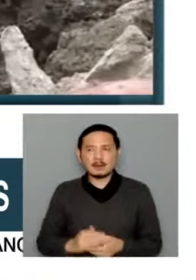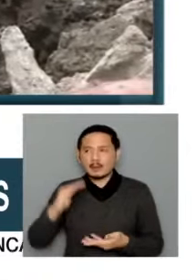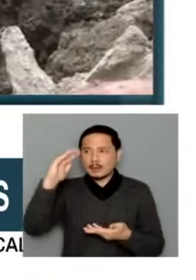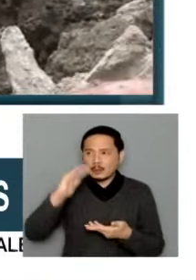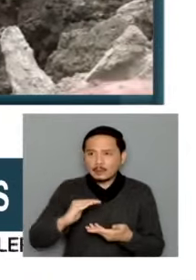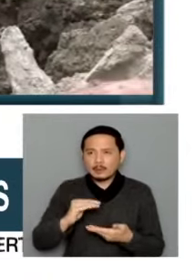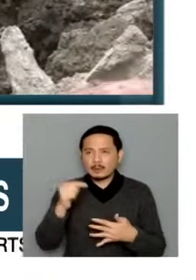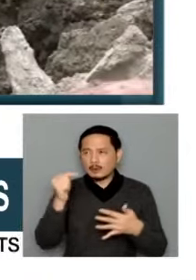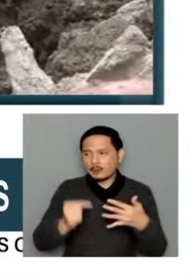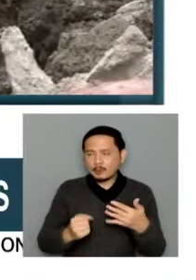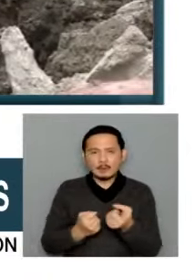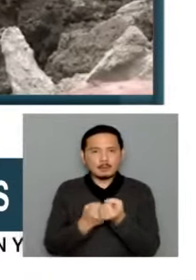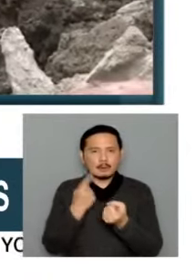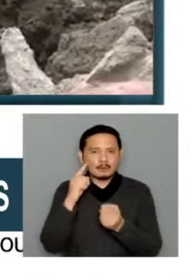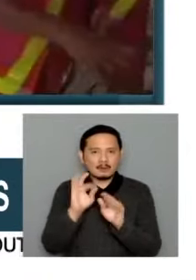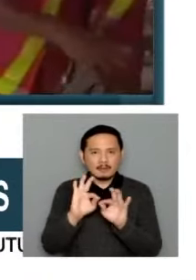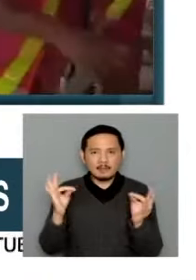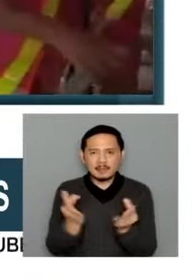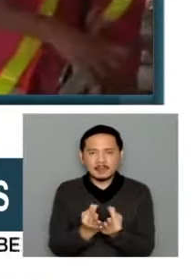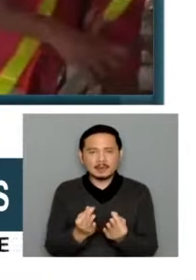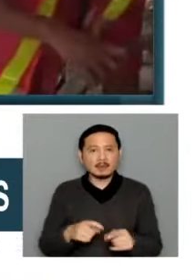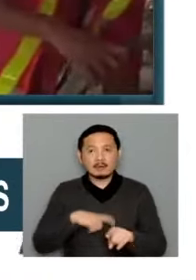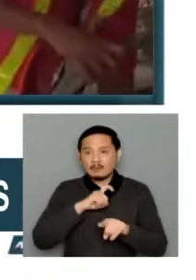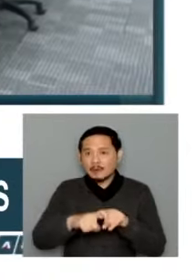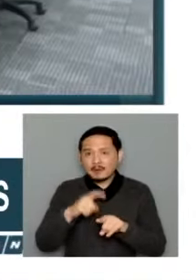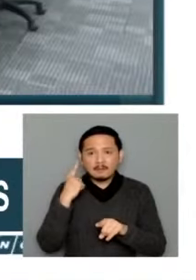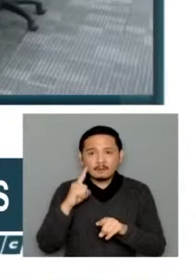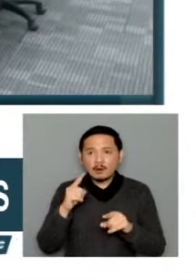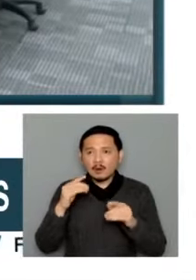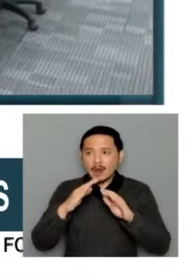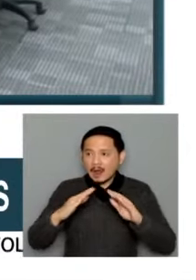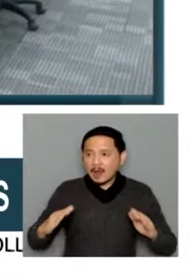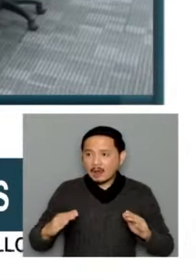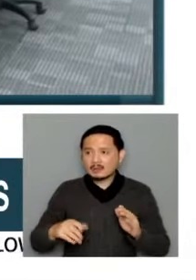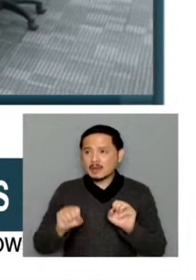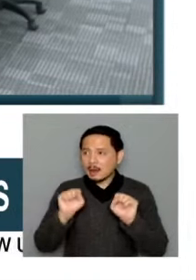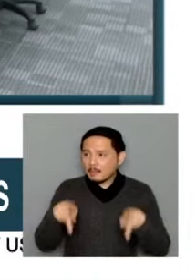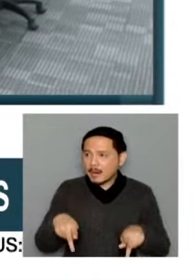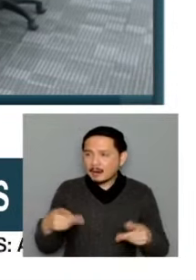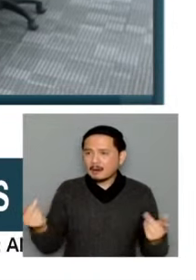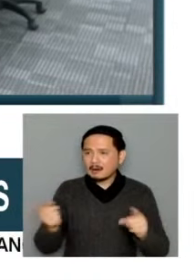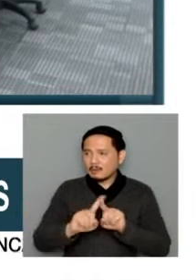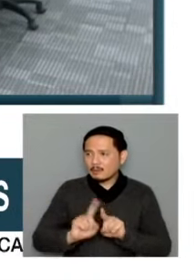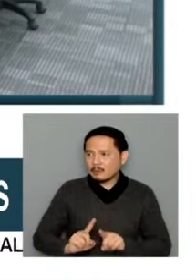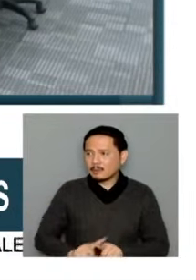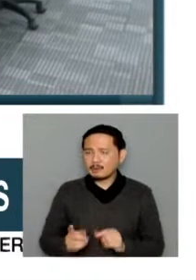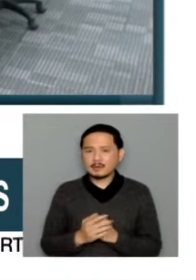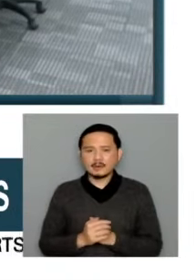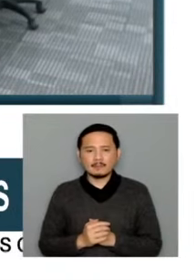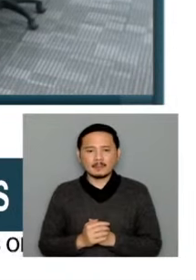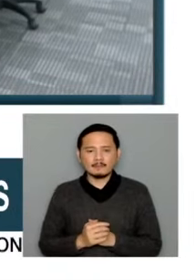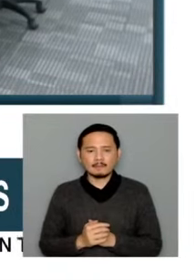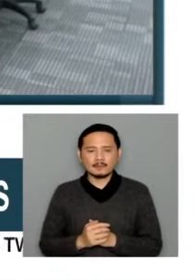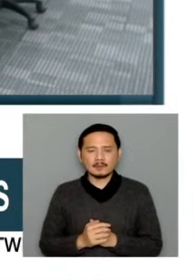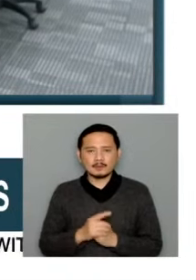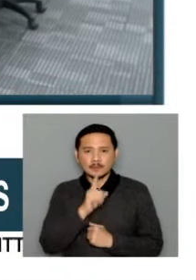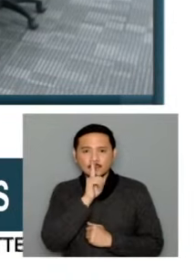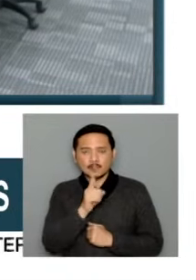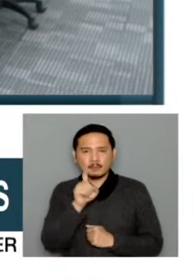provision for their family, and the rent for their rooms and their apartments. So this really has to go through a